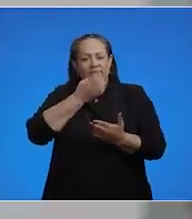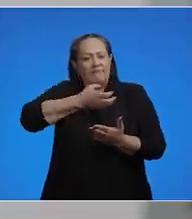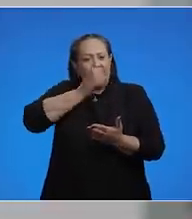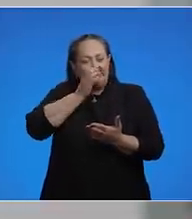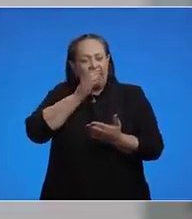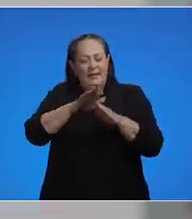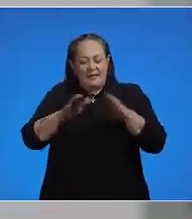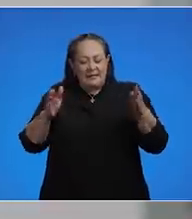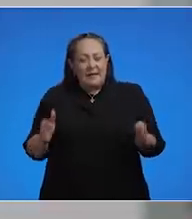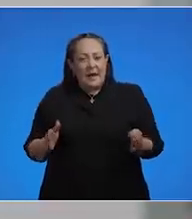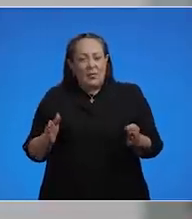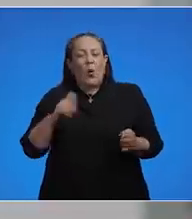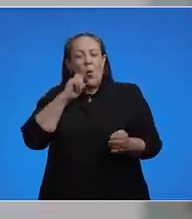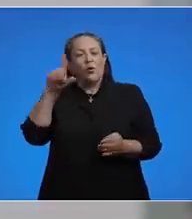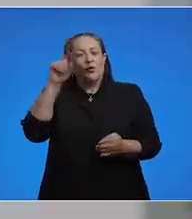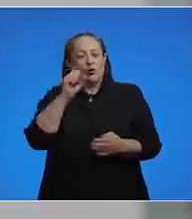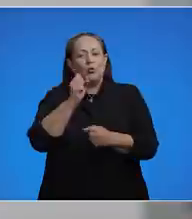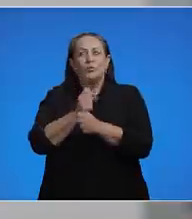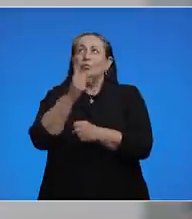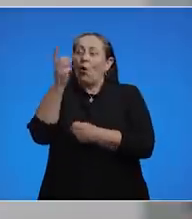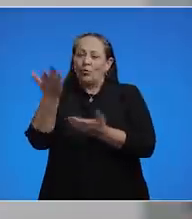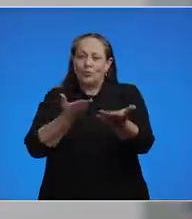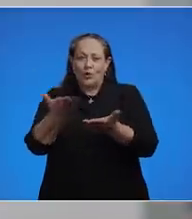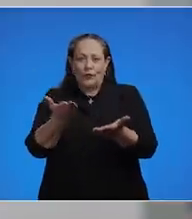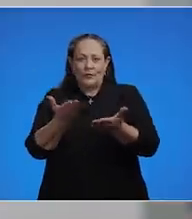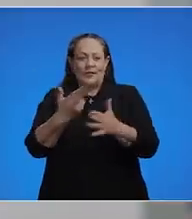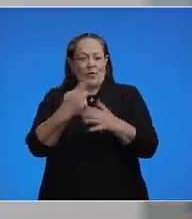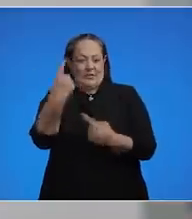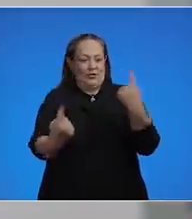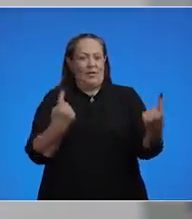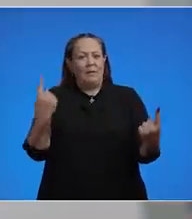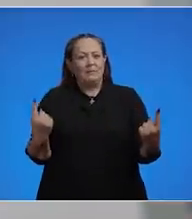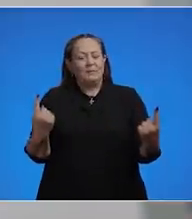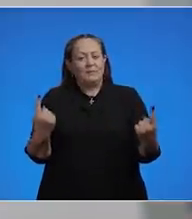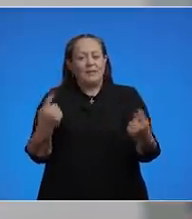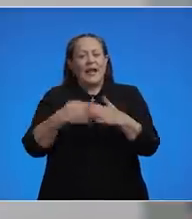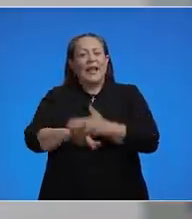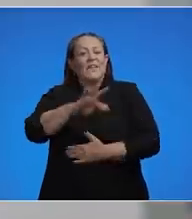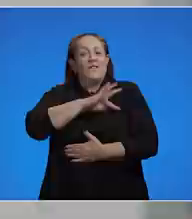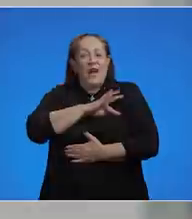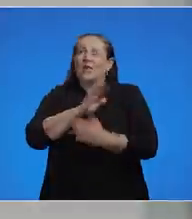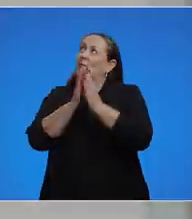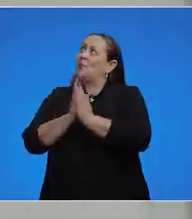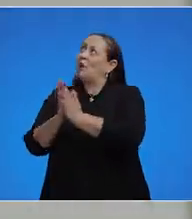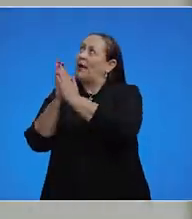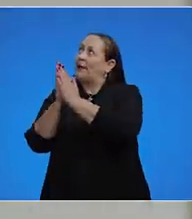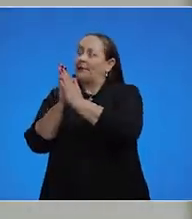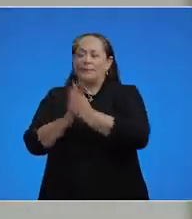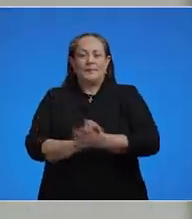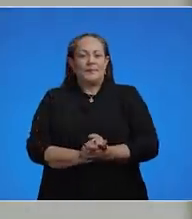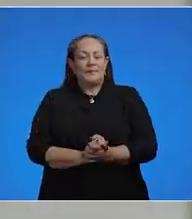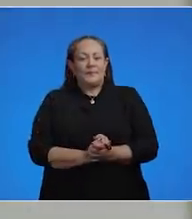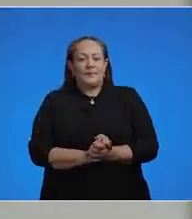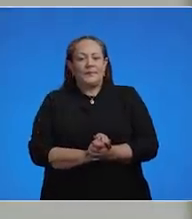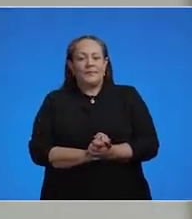table, will choose to serve God and each other. In faith we pray. Lord, hear